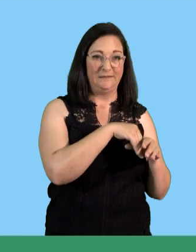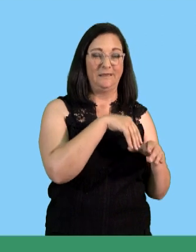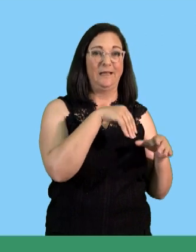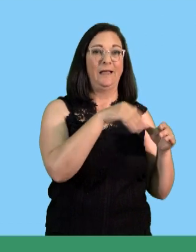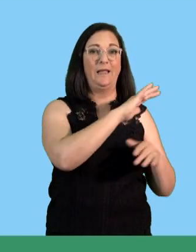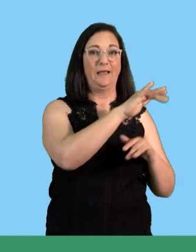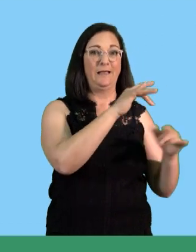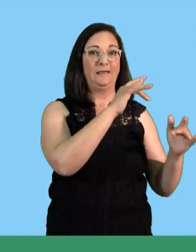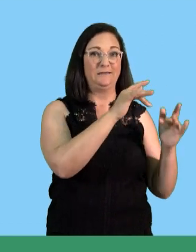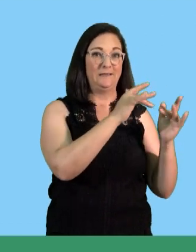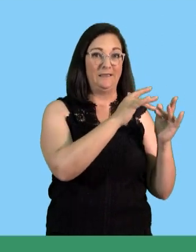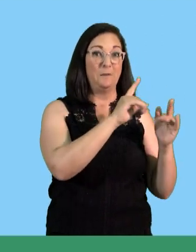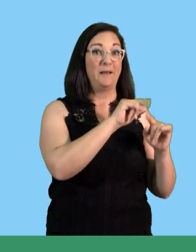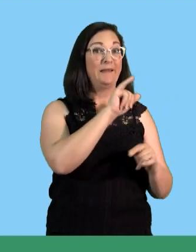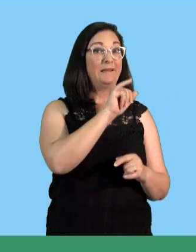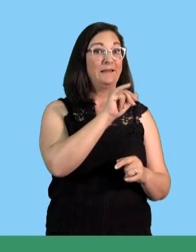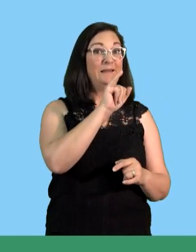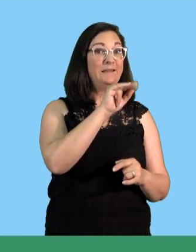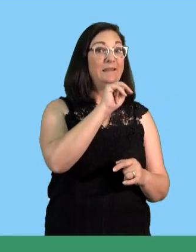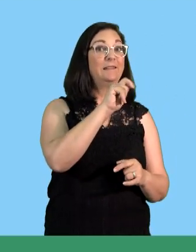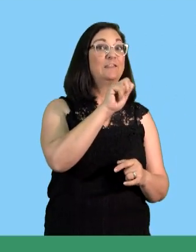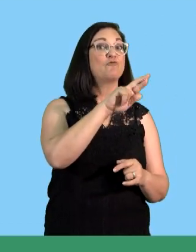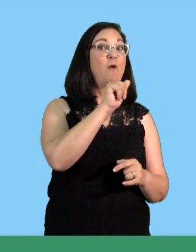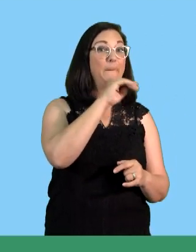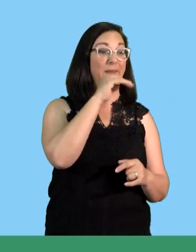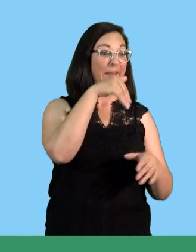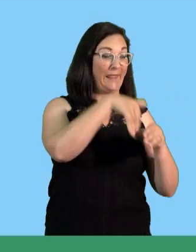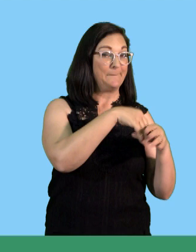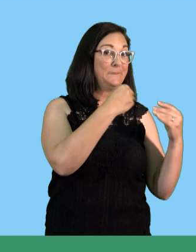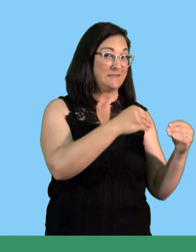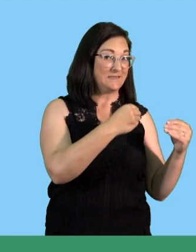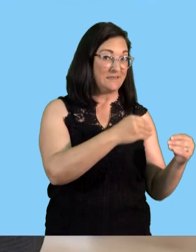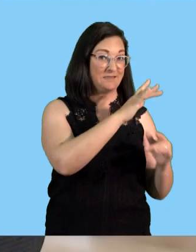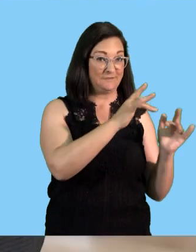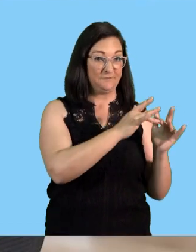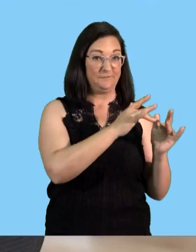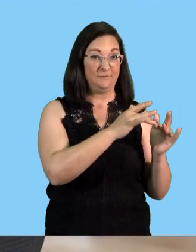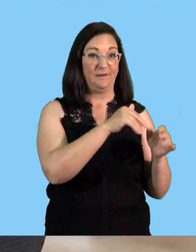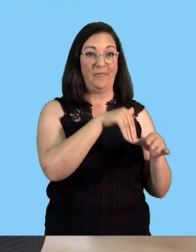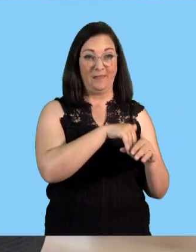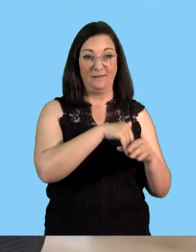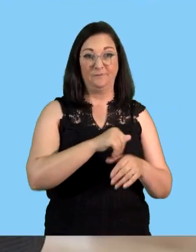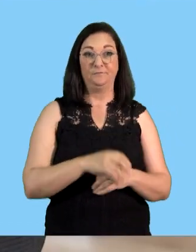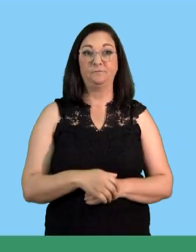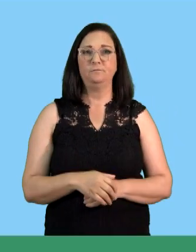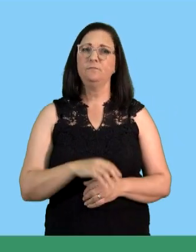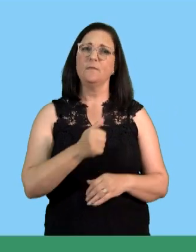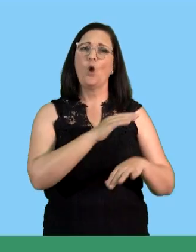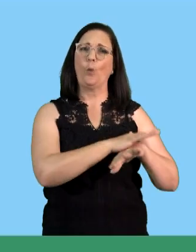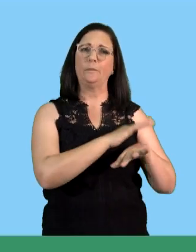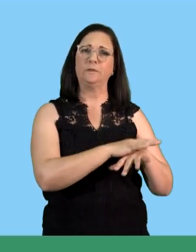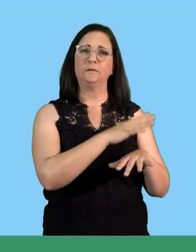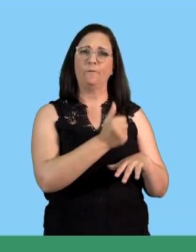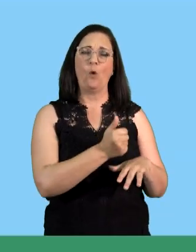intranet, very important, intra, not inter. Intra means inside. And the websites to